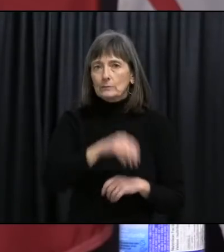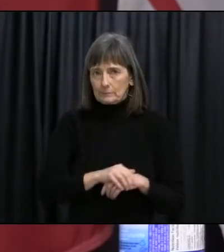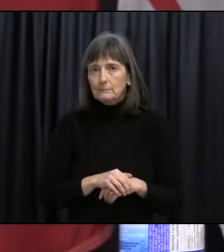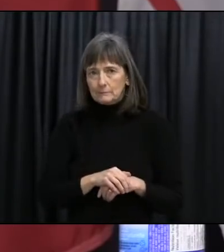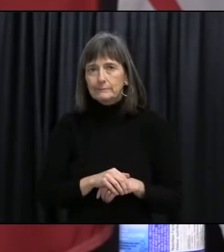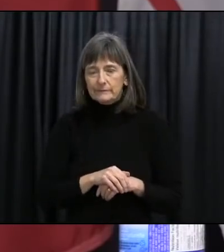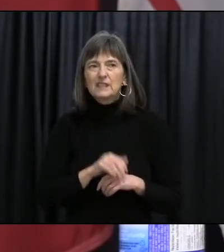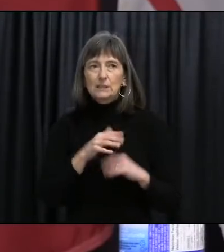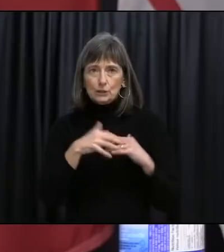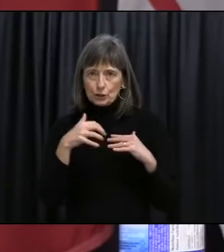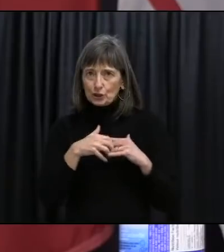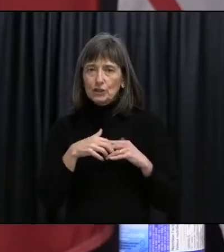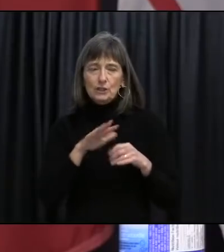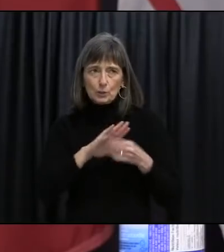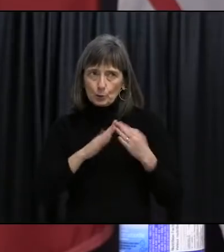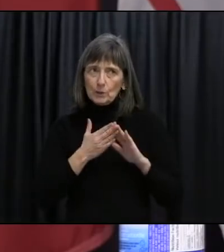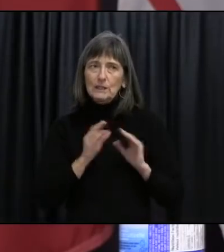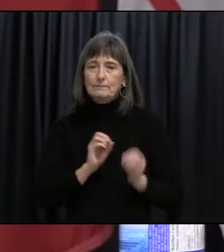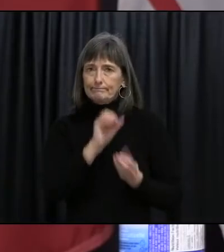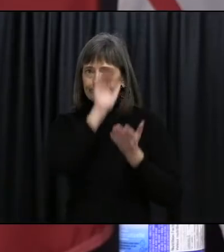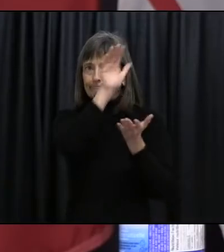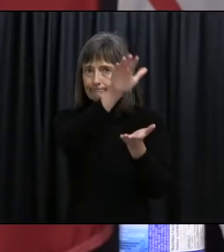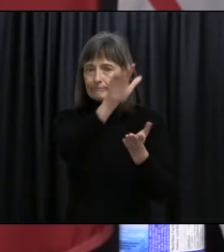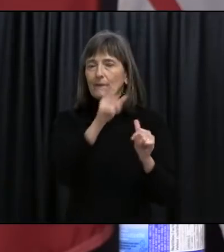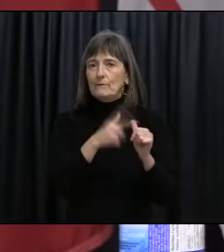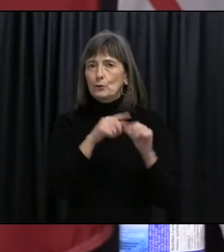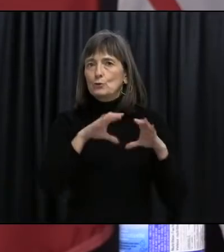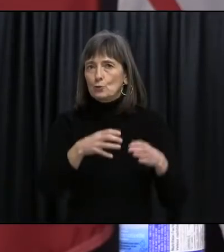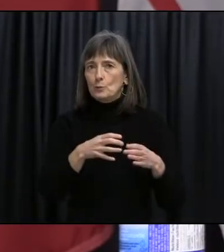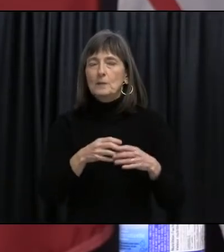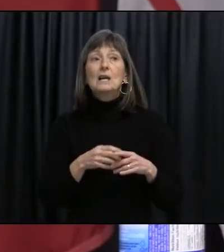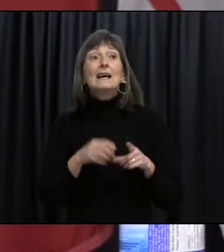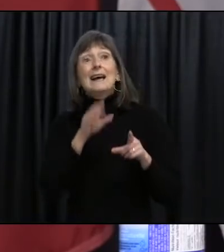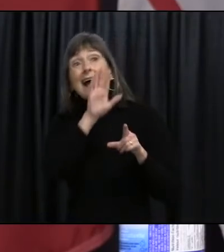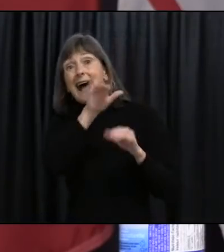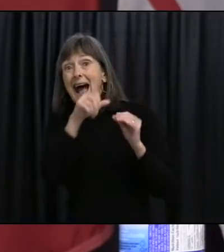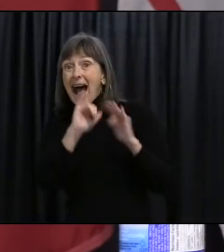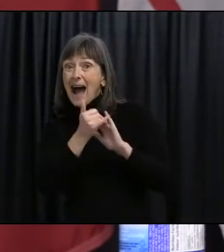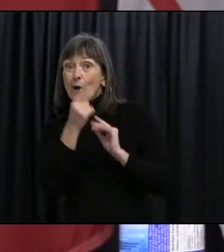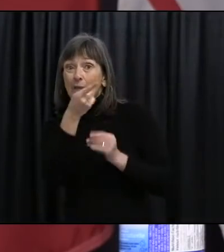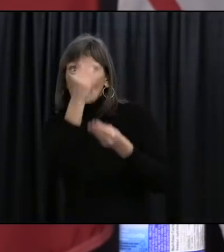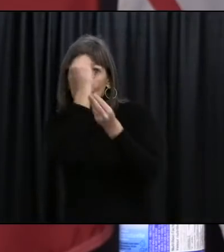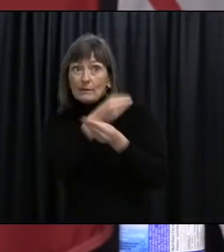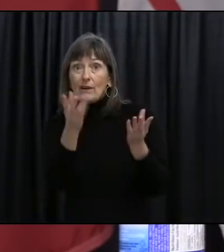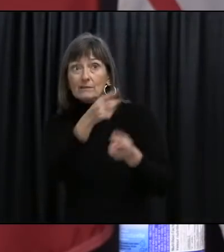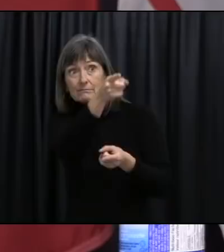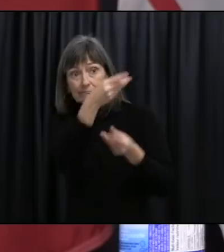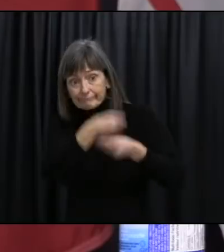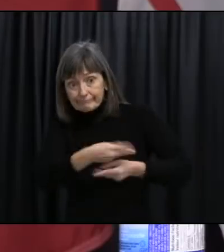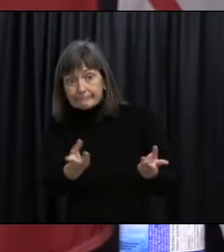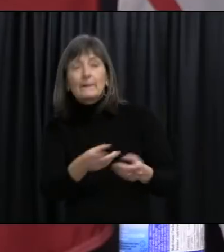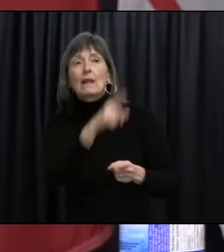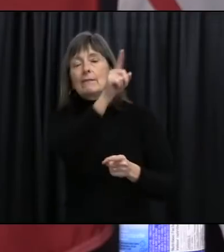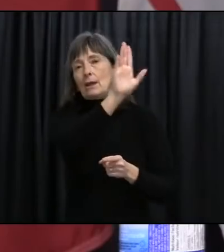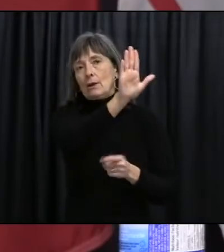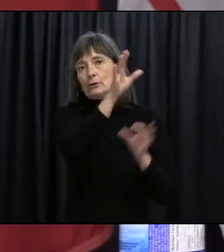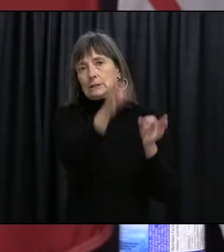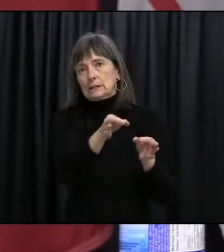are operationalized through the Indigenous groups, but in terms of the essential workers,